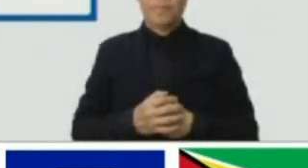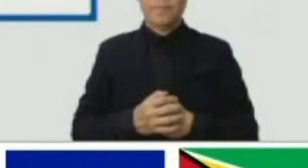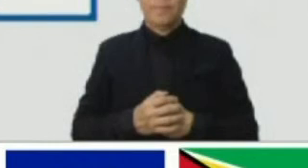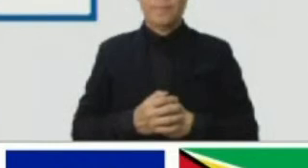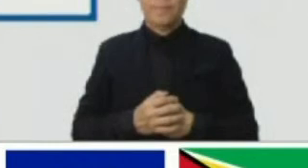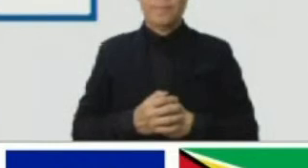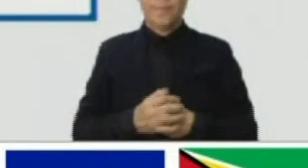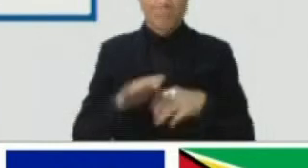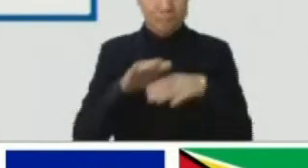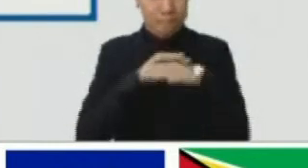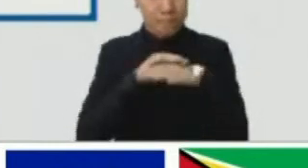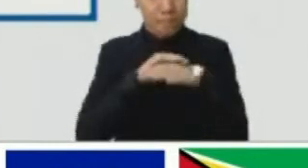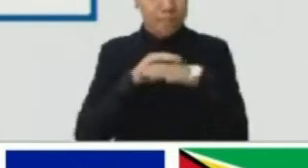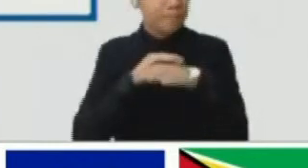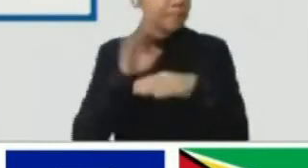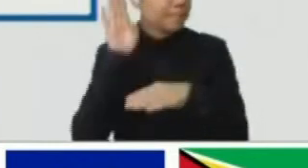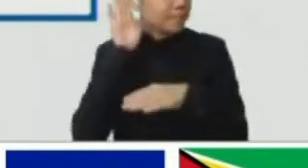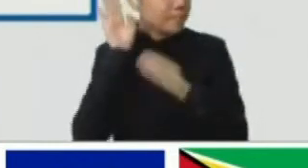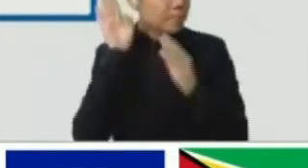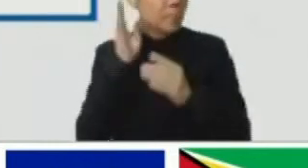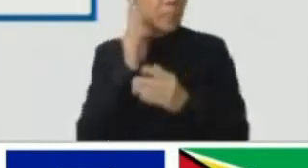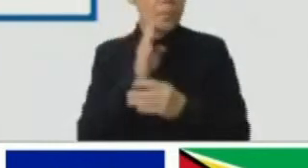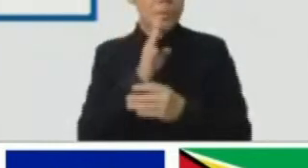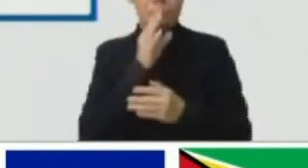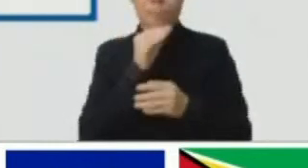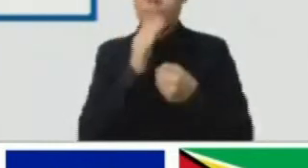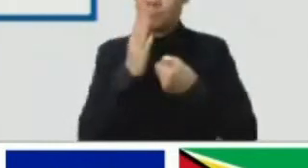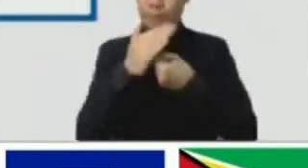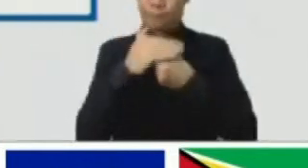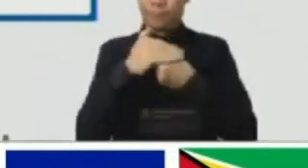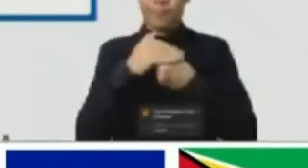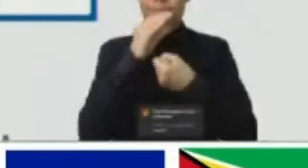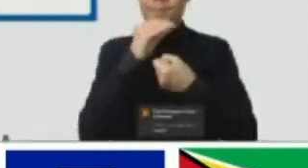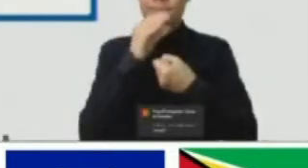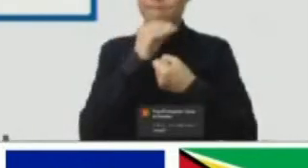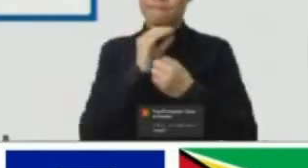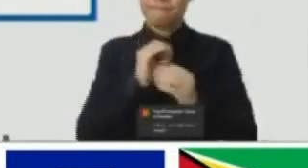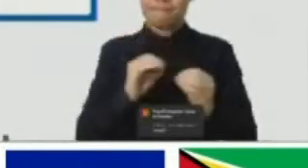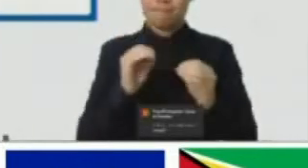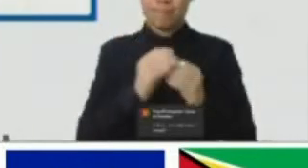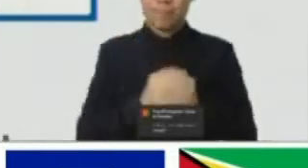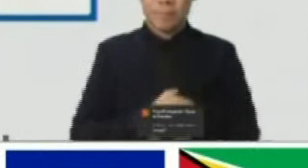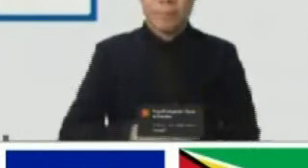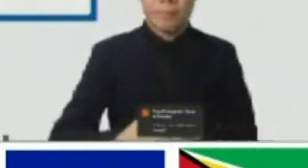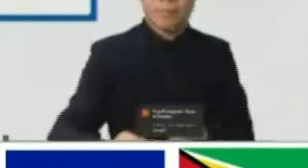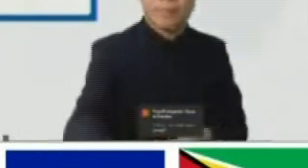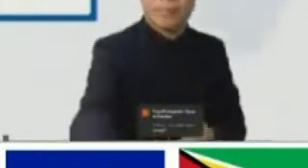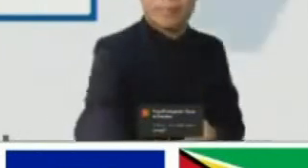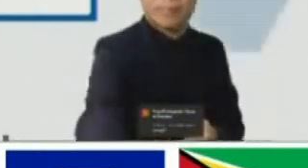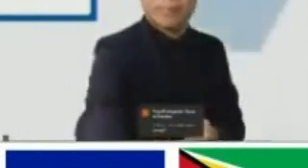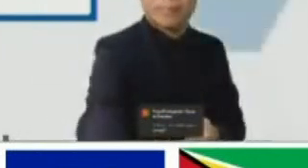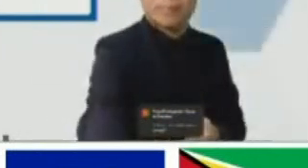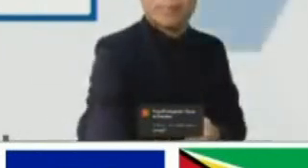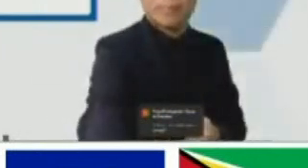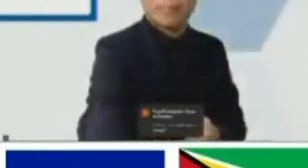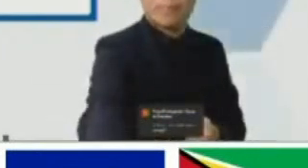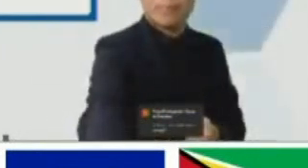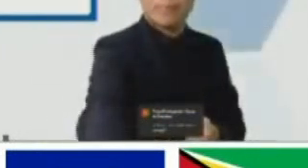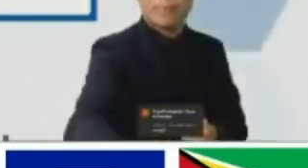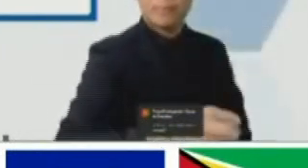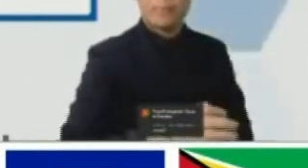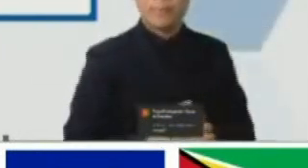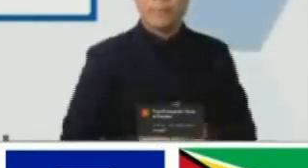Mackenzie in welcoming all the participants and representatives of member states, local governments, civil society, the